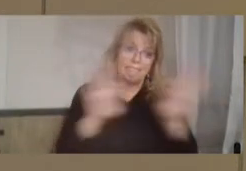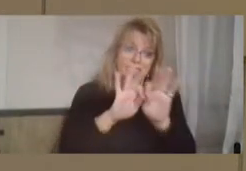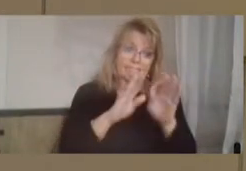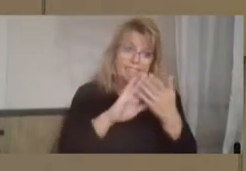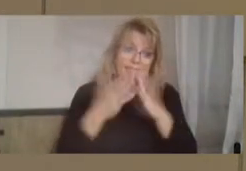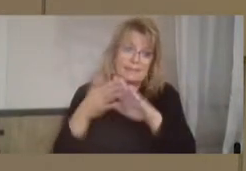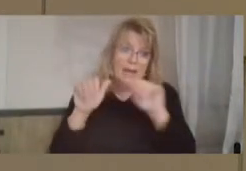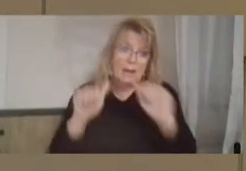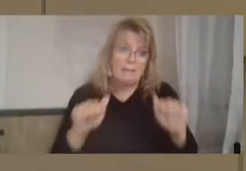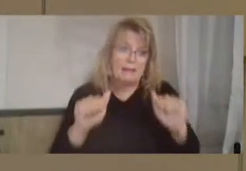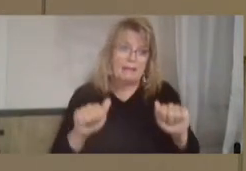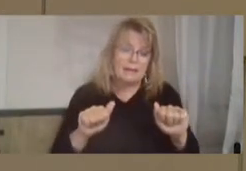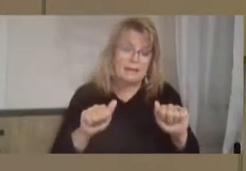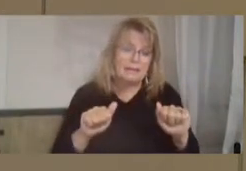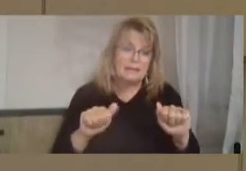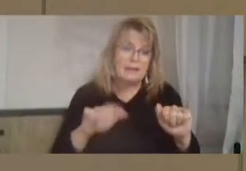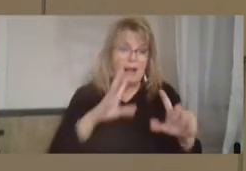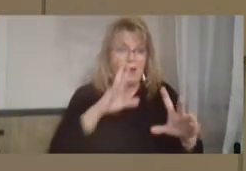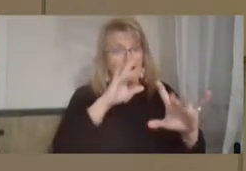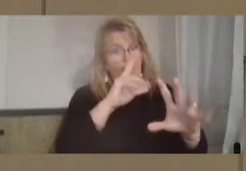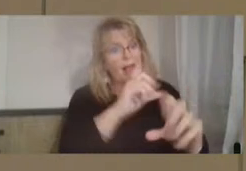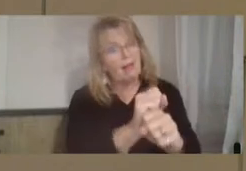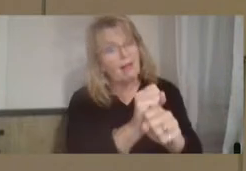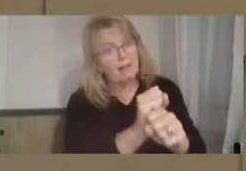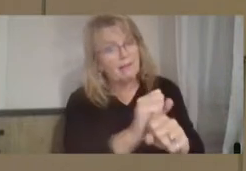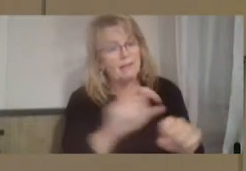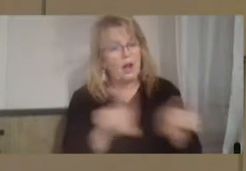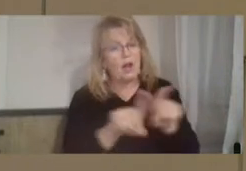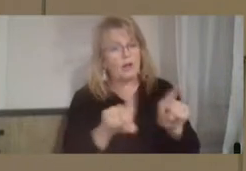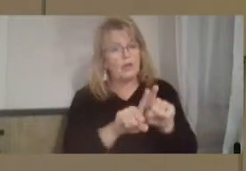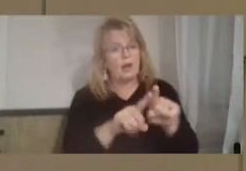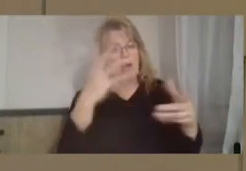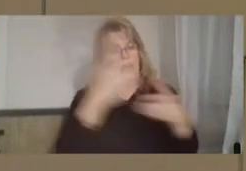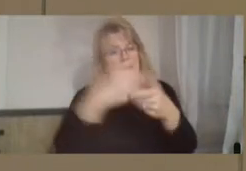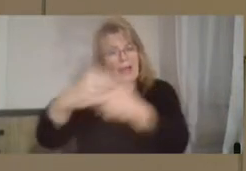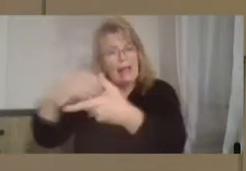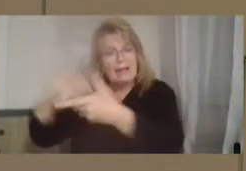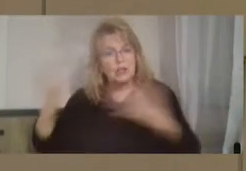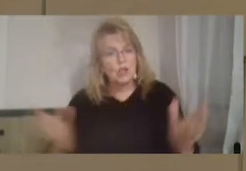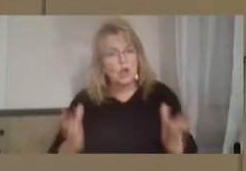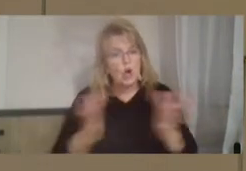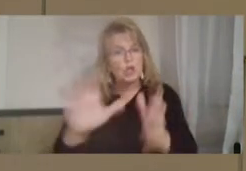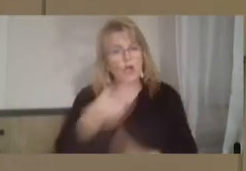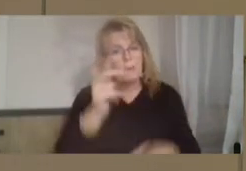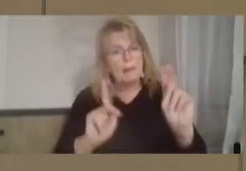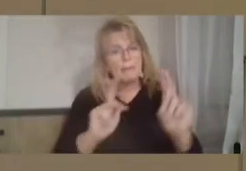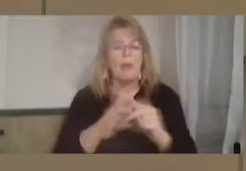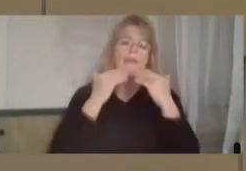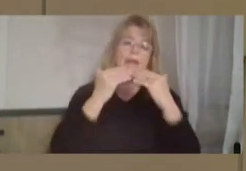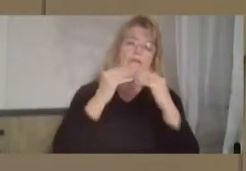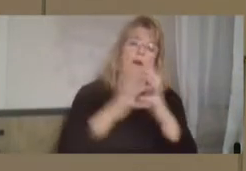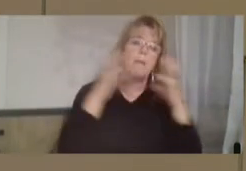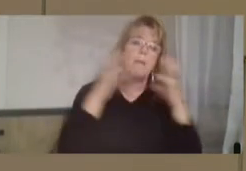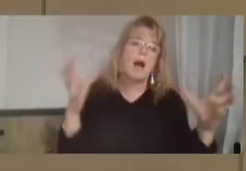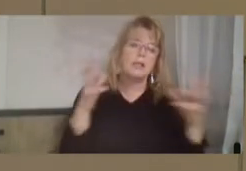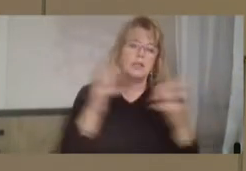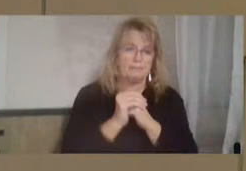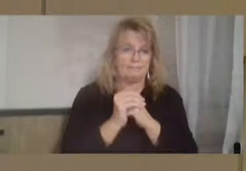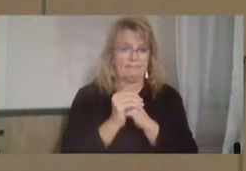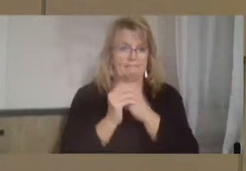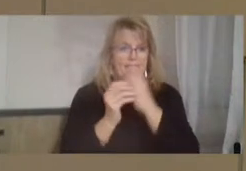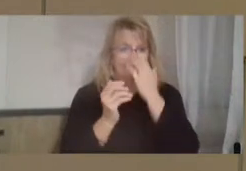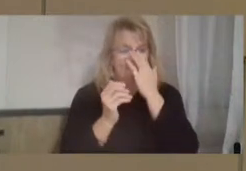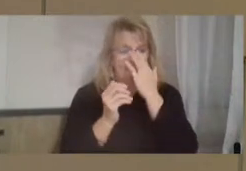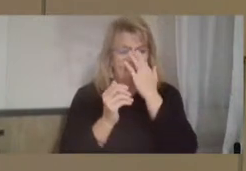to attract and also engage and encourage people. So thank you very much. Yeah. All right. Excuse